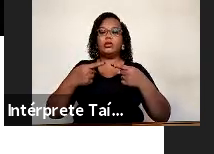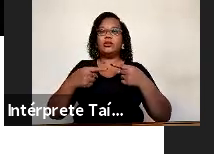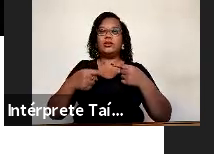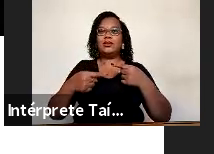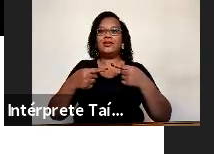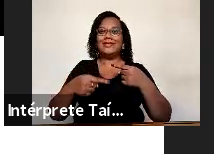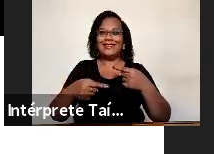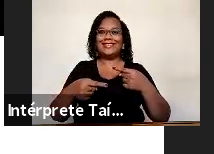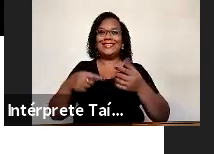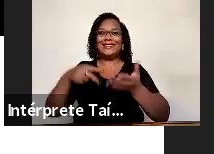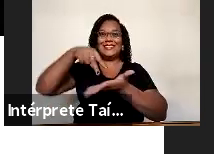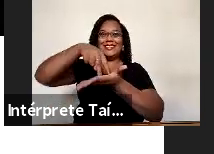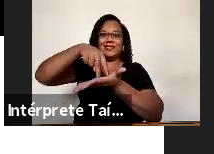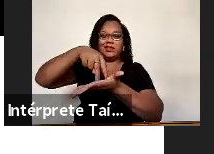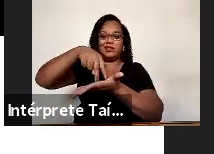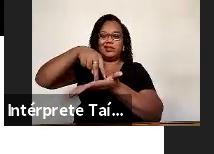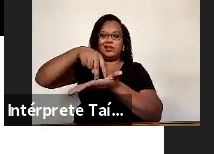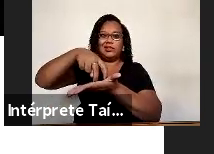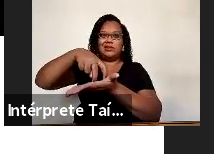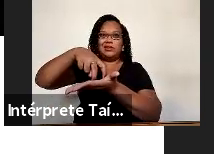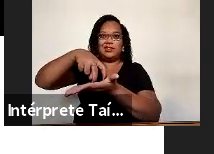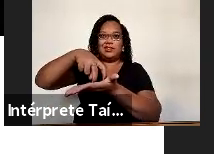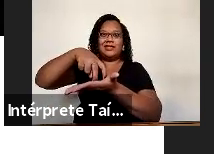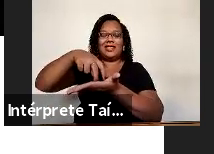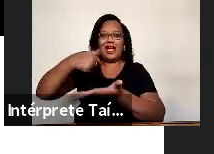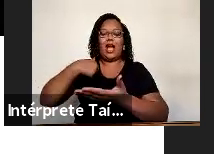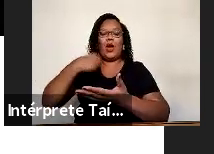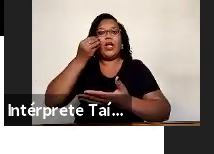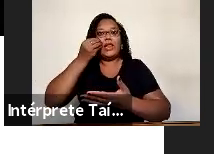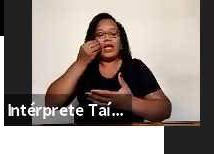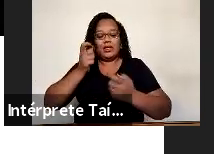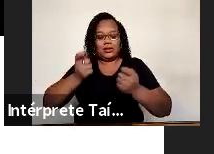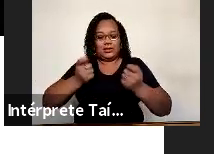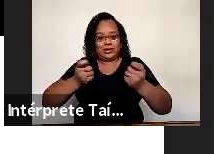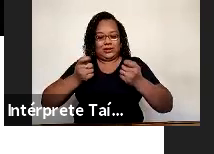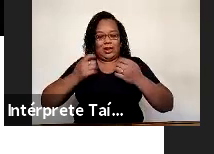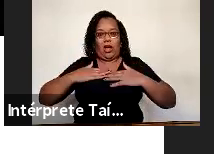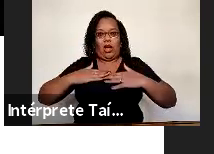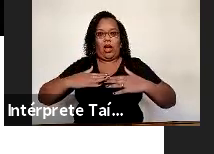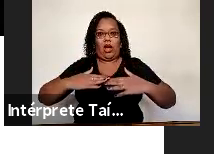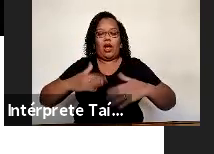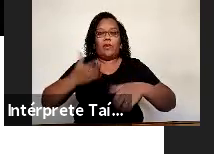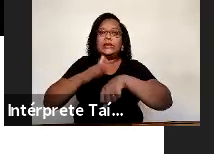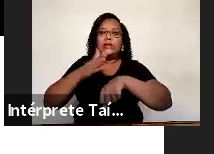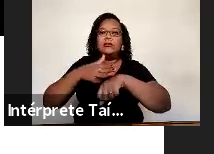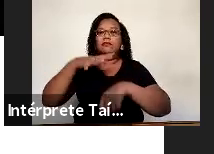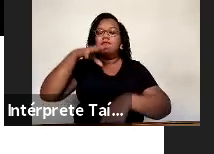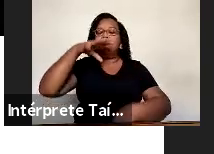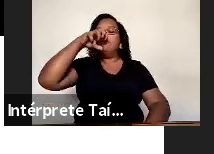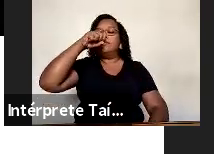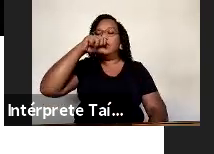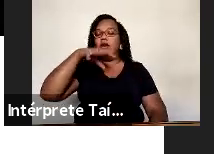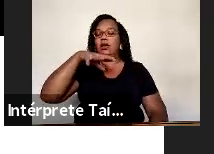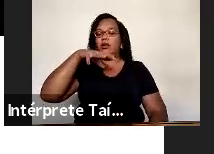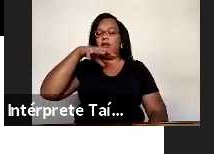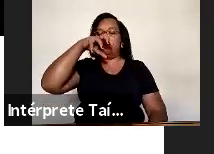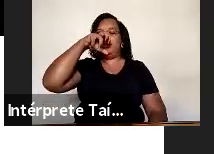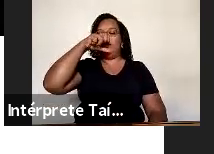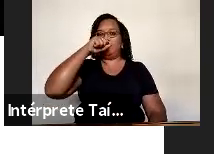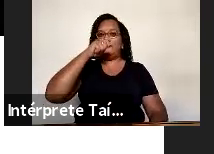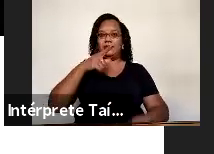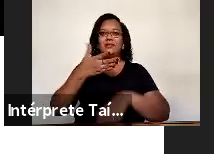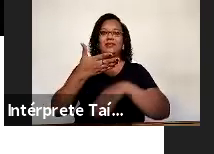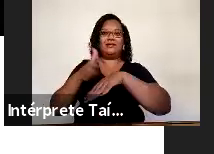to keep my cool. I do my breathing exercises and everything. So normally what I do is I stay facing Maria